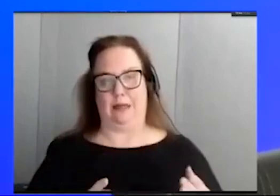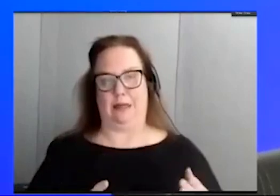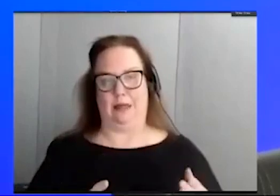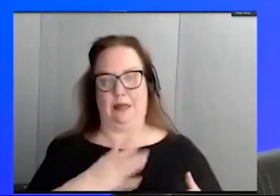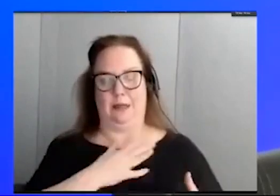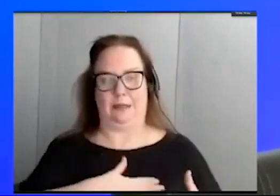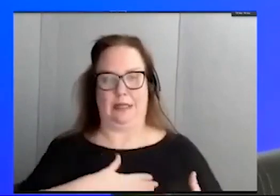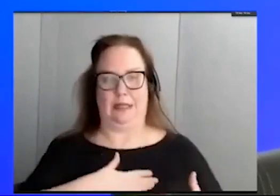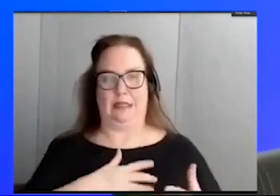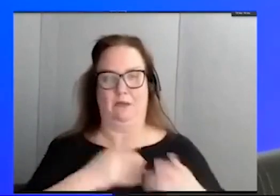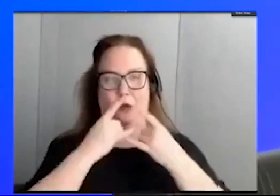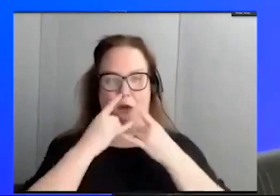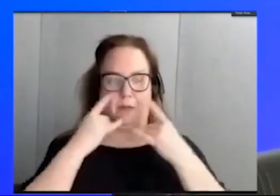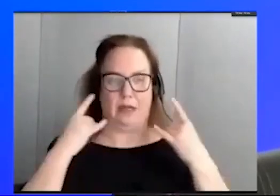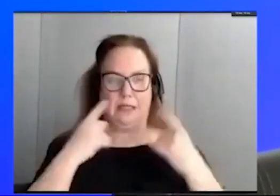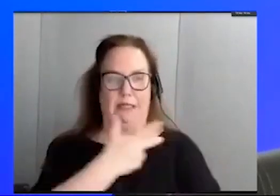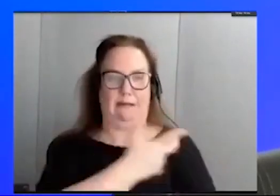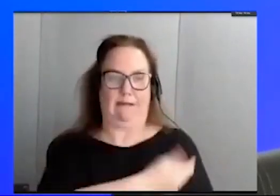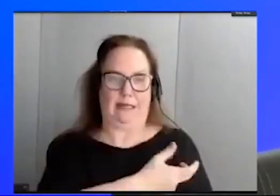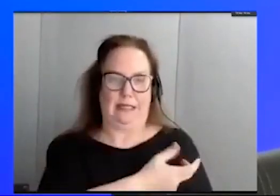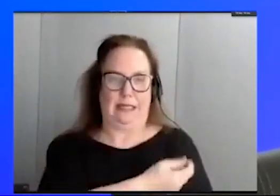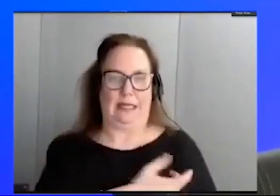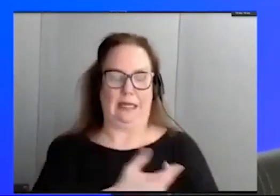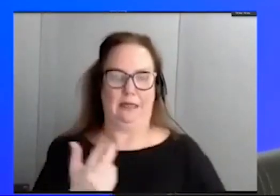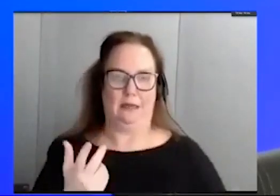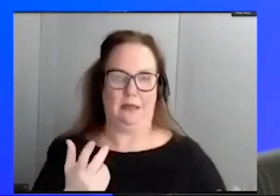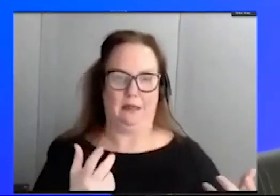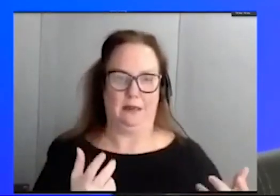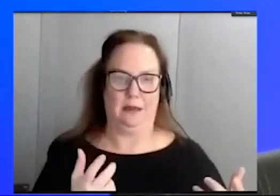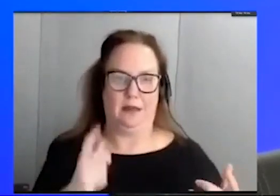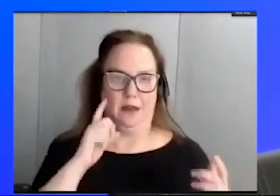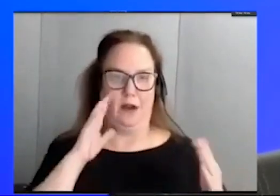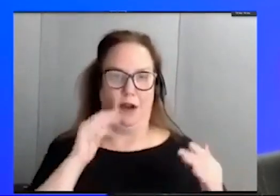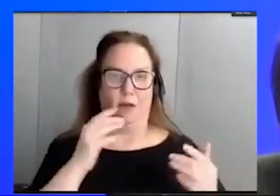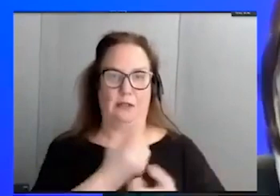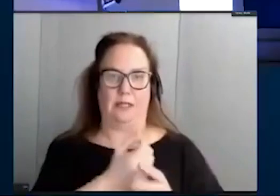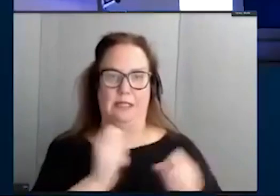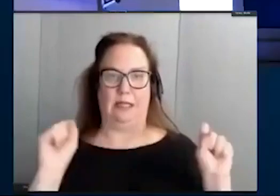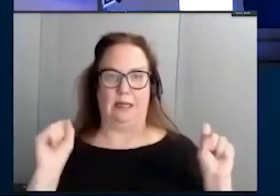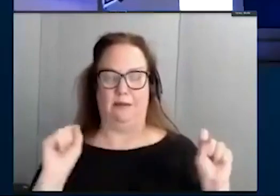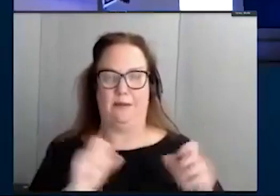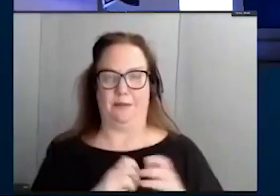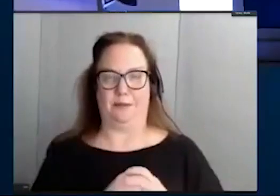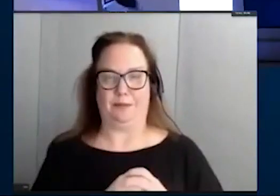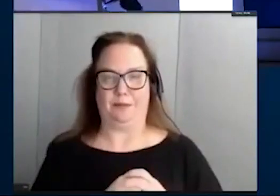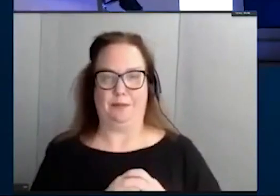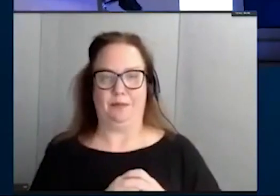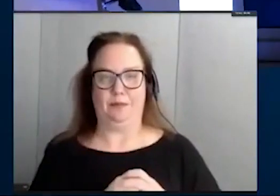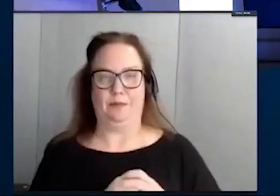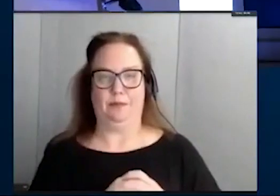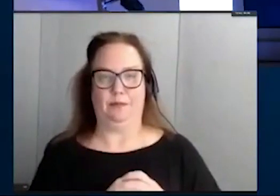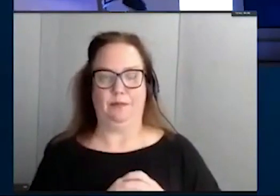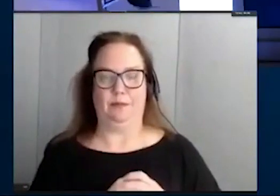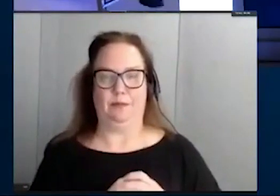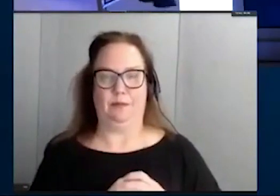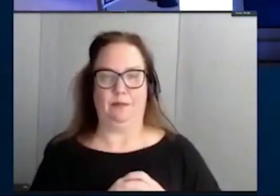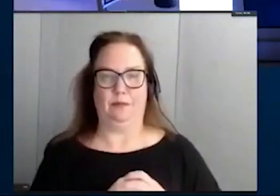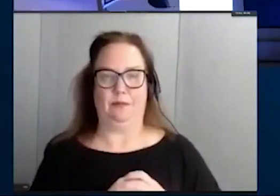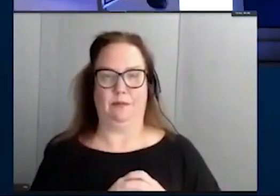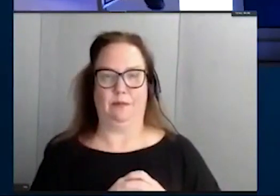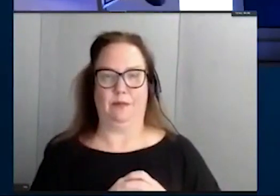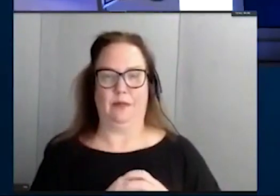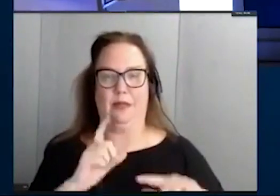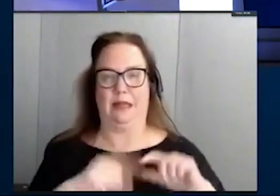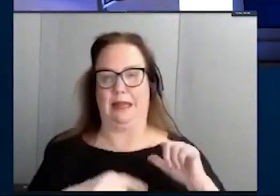wearing your mask, get vaccinated, and I hope everyone stays safe. Dr. Hawkinson. I can't say it any better than our